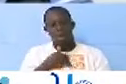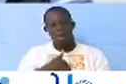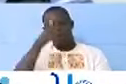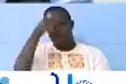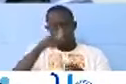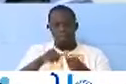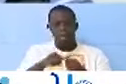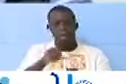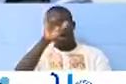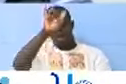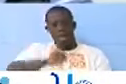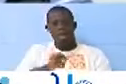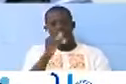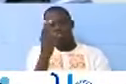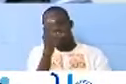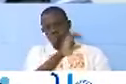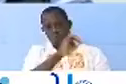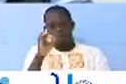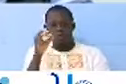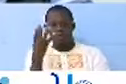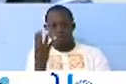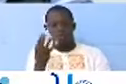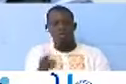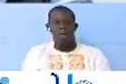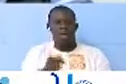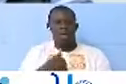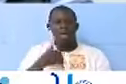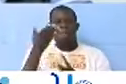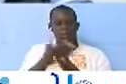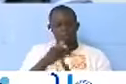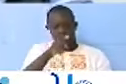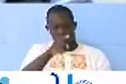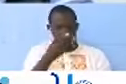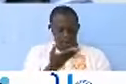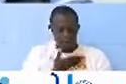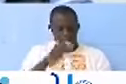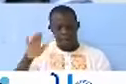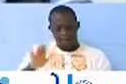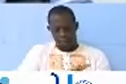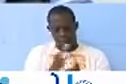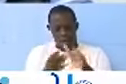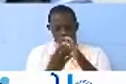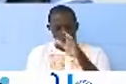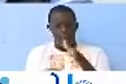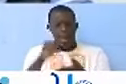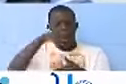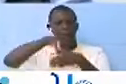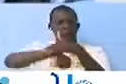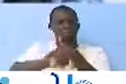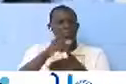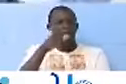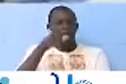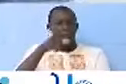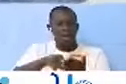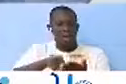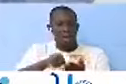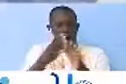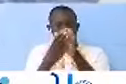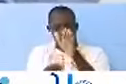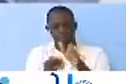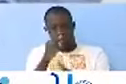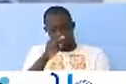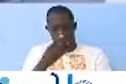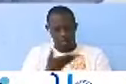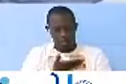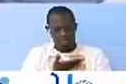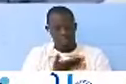year 2004, if I remember properly. I believe you have a copy of your appointment letter with you. Jigida letter on mengi ya sa ibai tandila ko yeta do